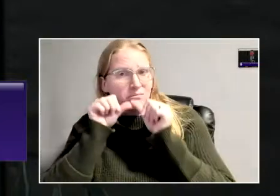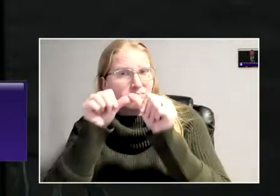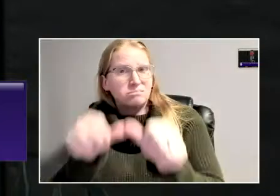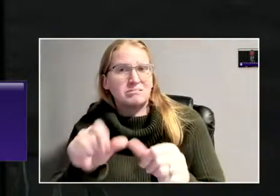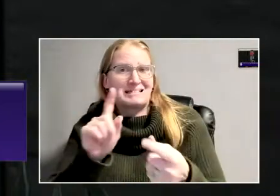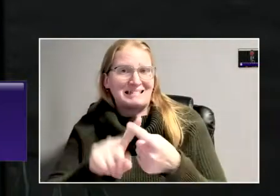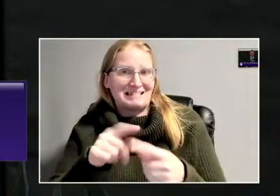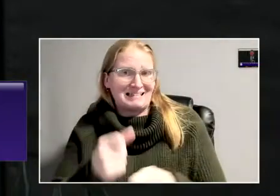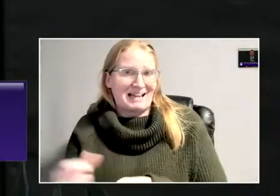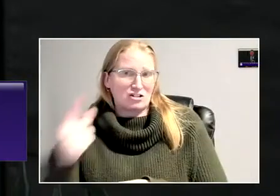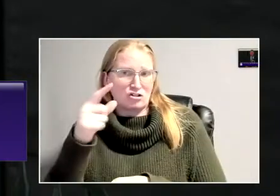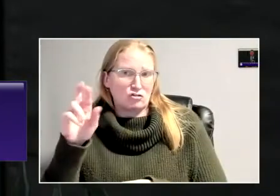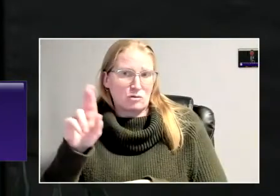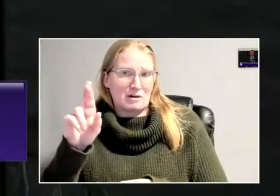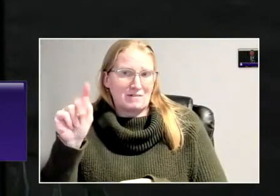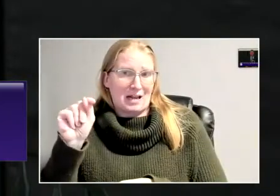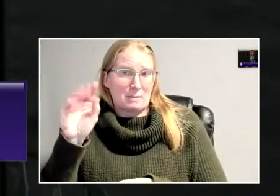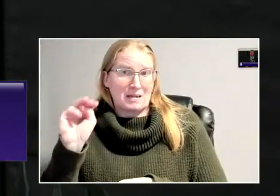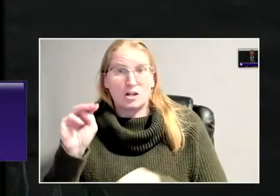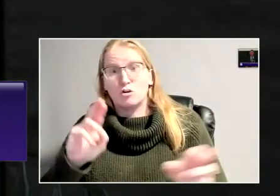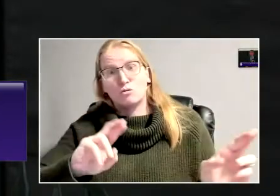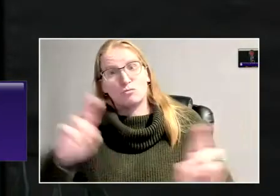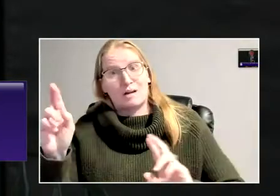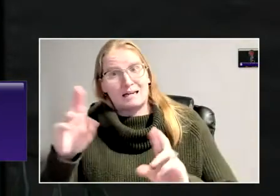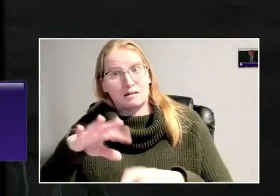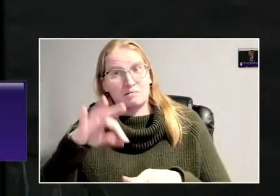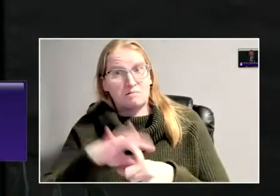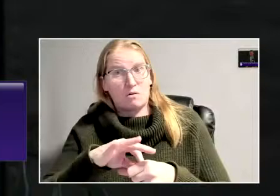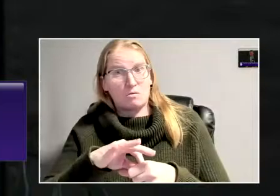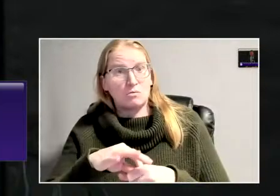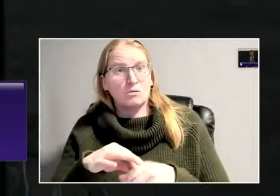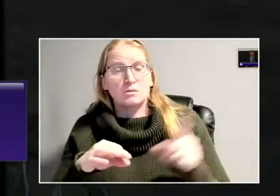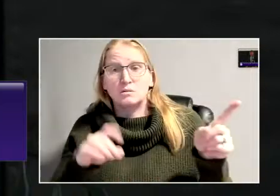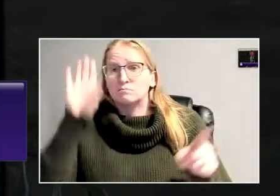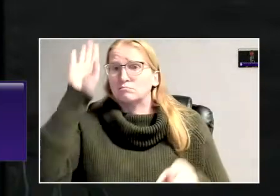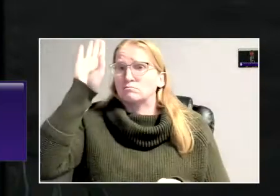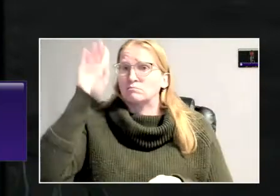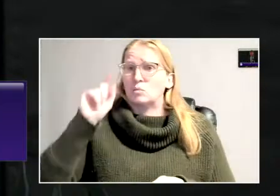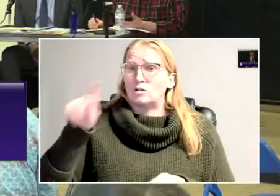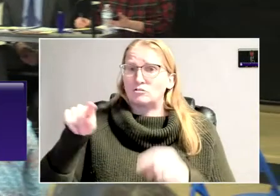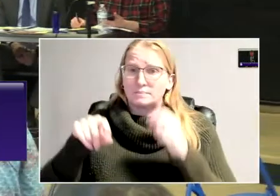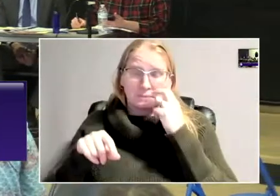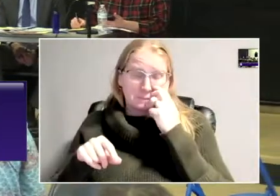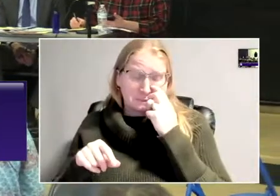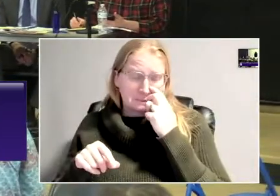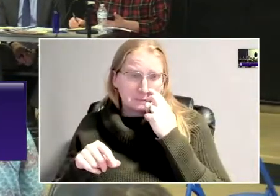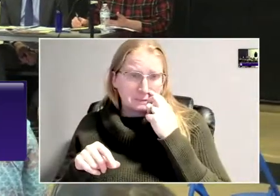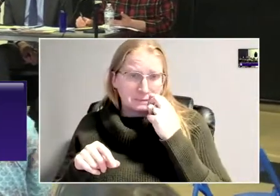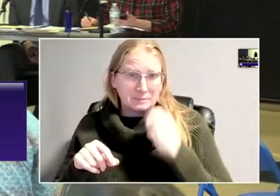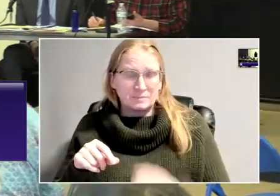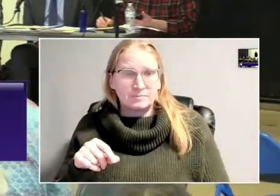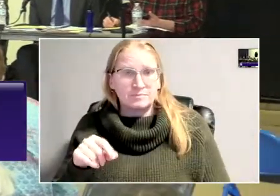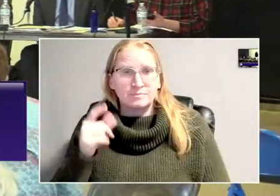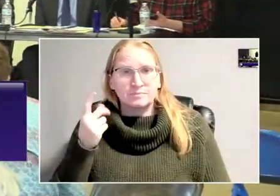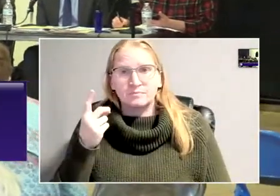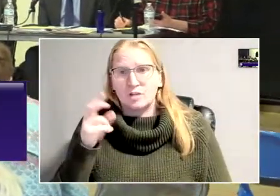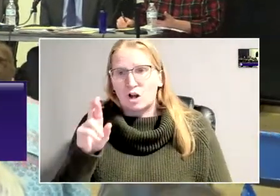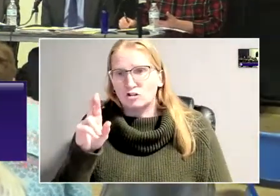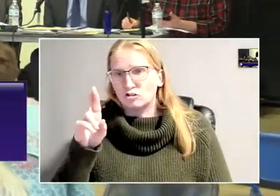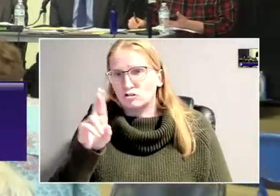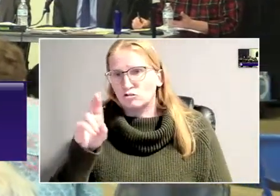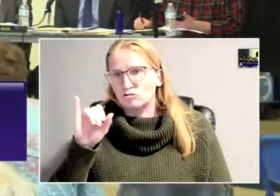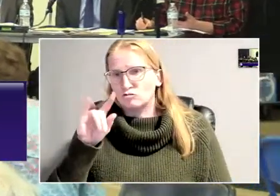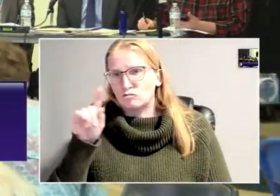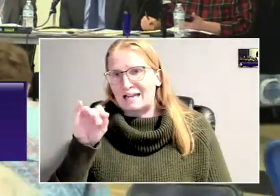meeting you ready for that question Mr moderator Dr rman uh thank you France reichman uh District